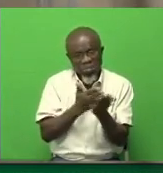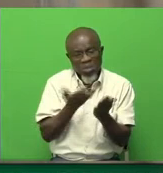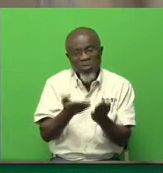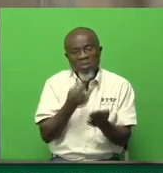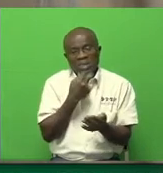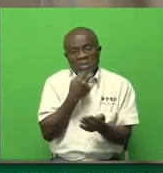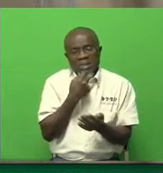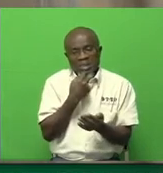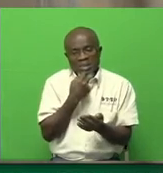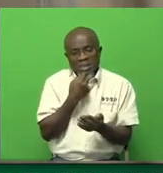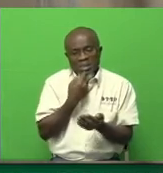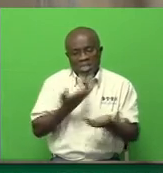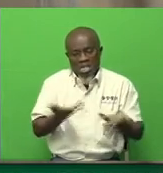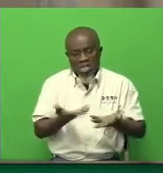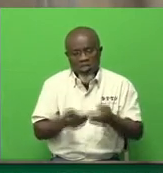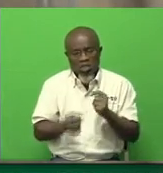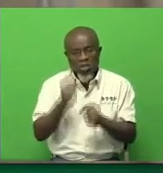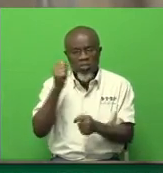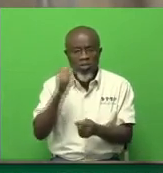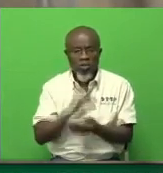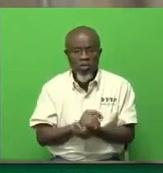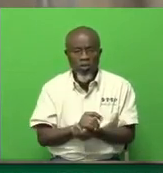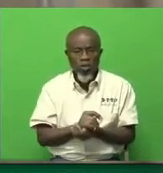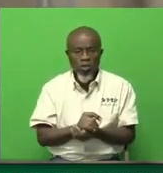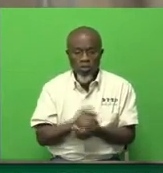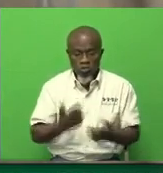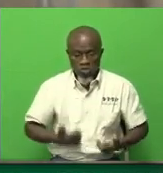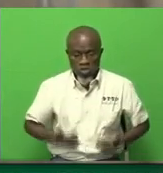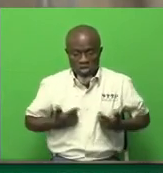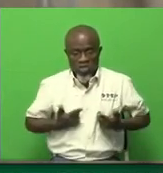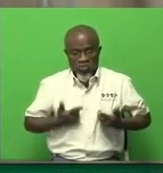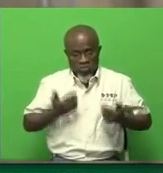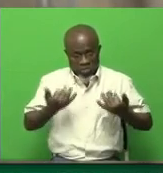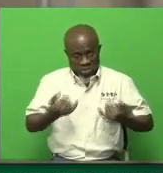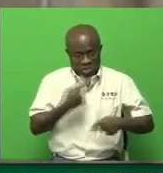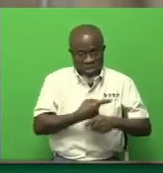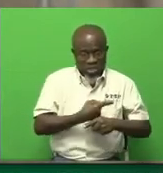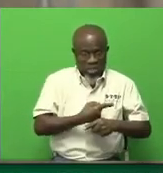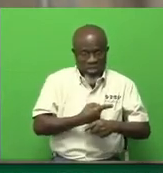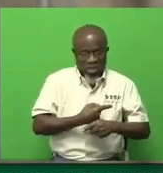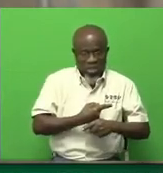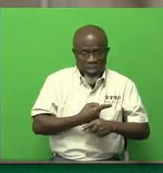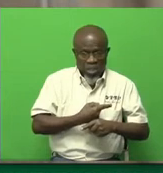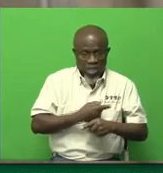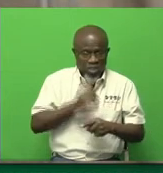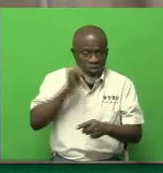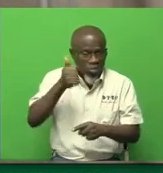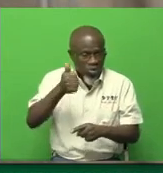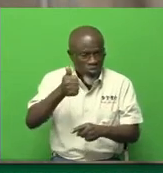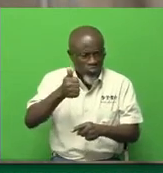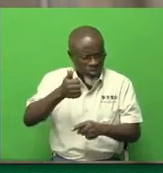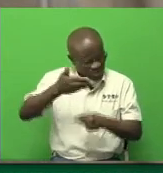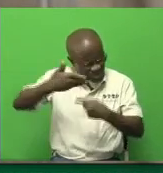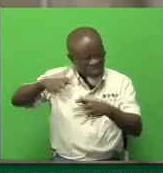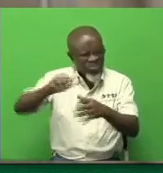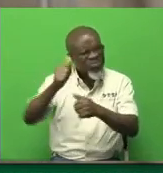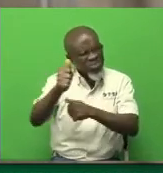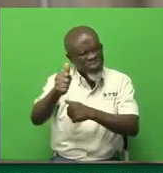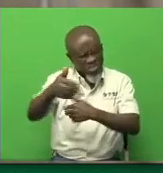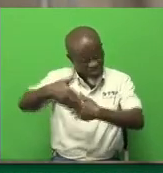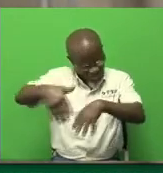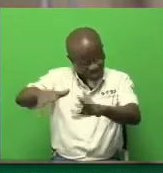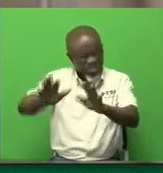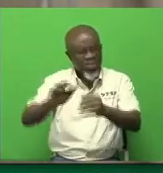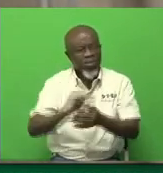say that you live for today and let tomorrow see about itself and that is the